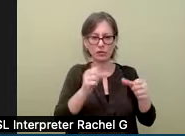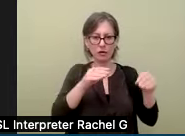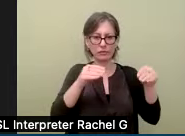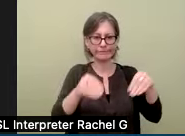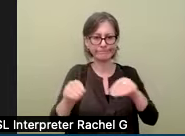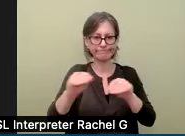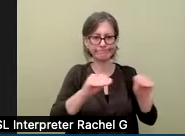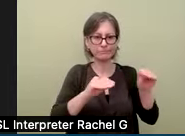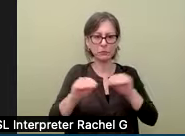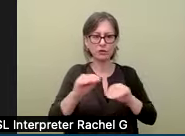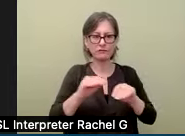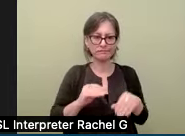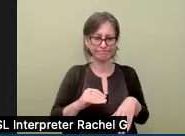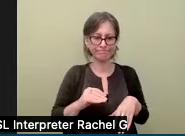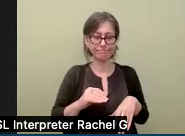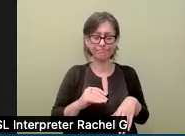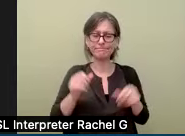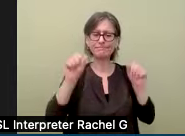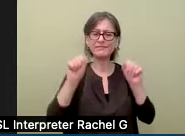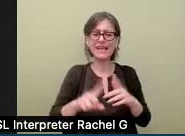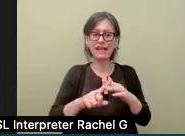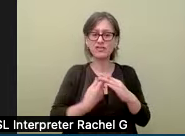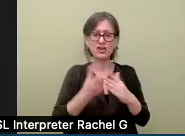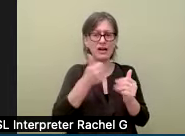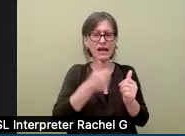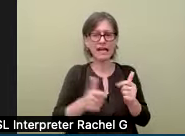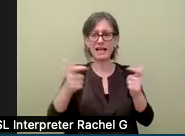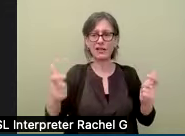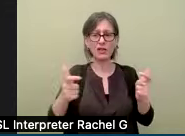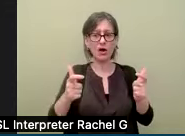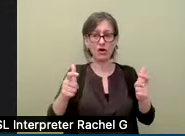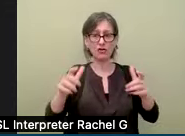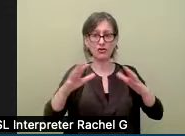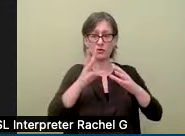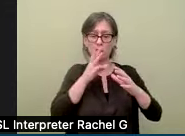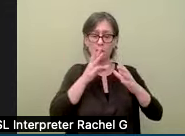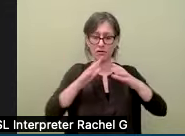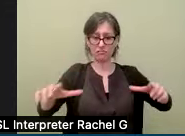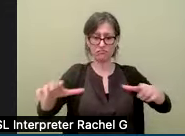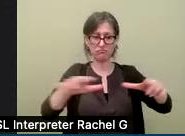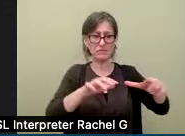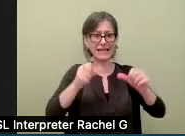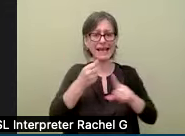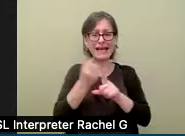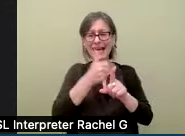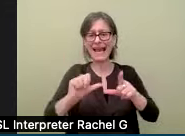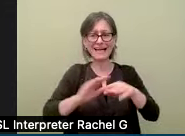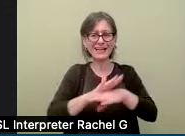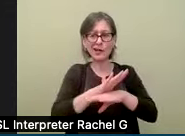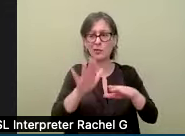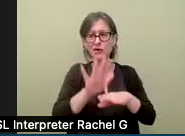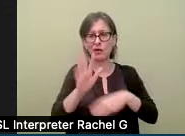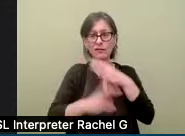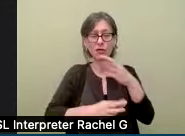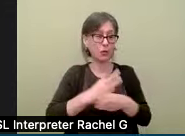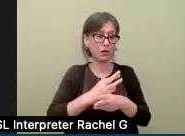So tsunamis can be generated in any large body of water. They can strike any coastal area all around the world.